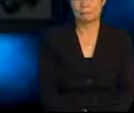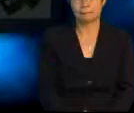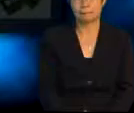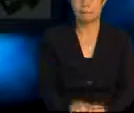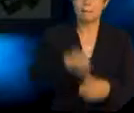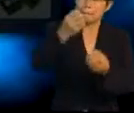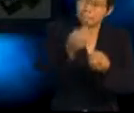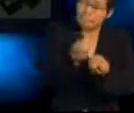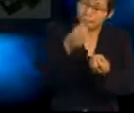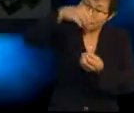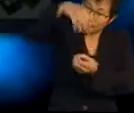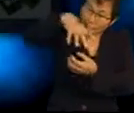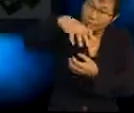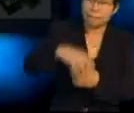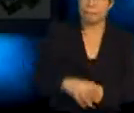and bulbs.